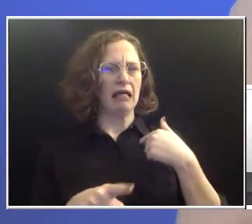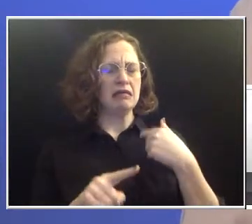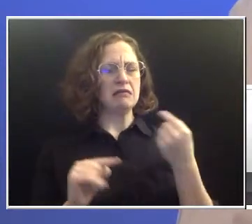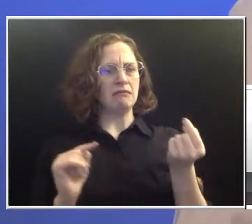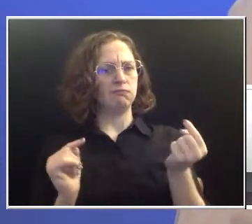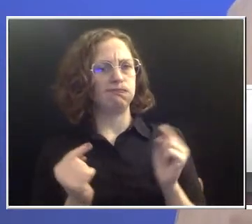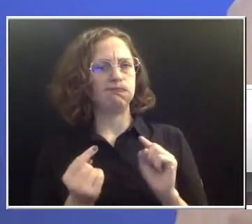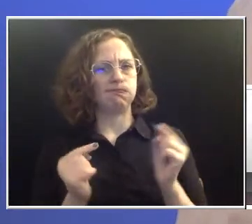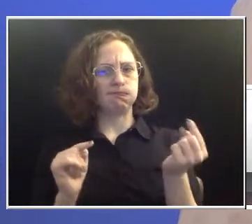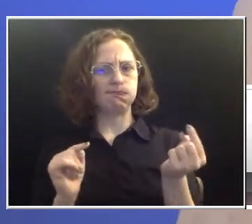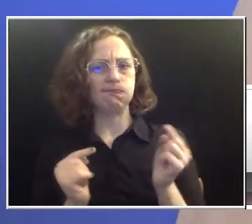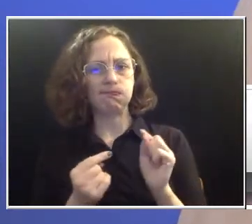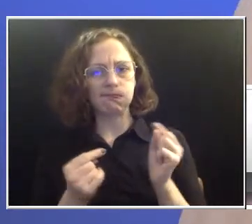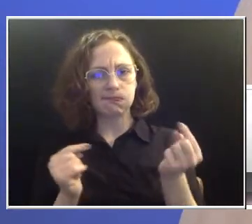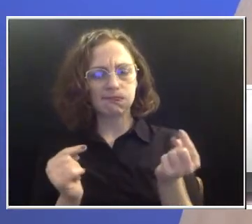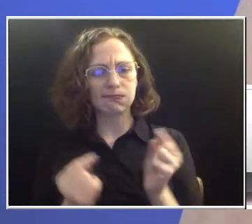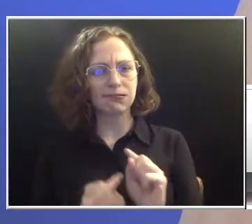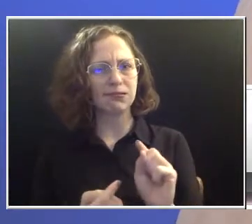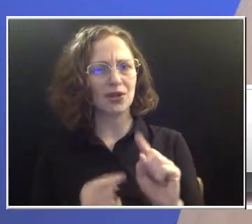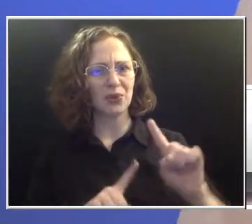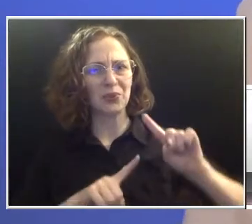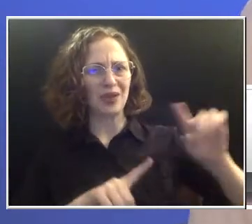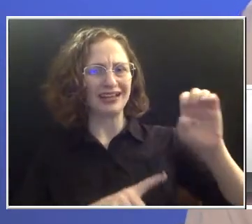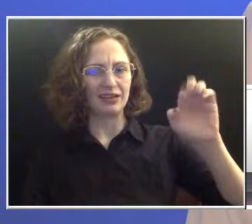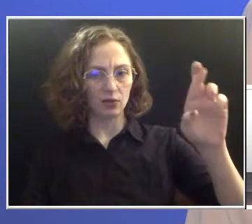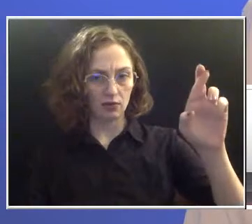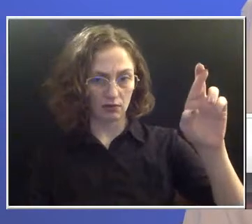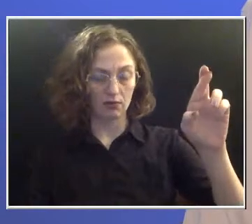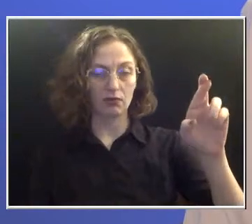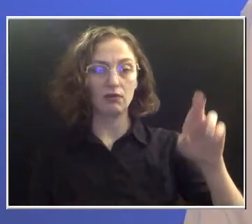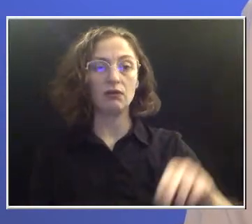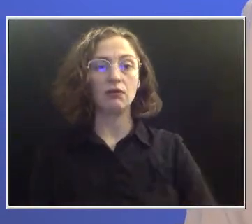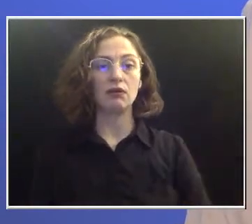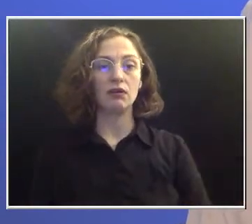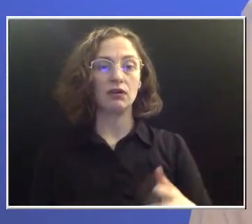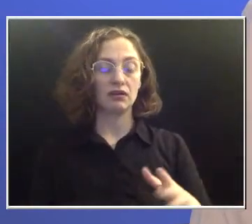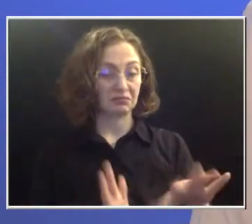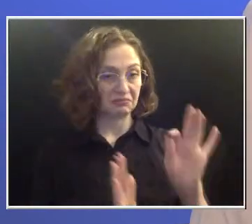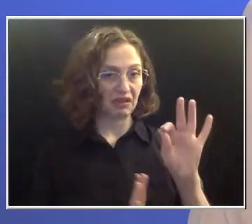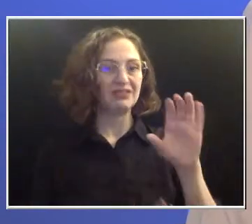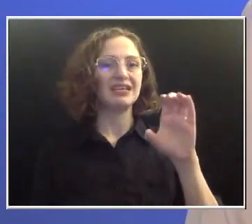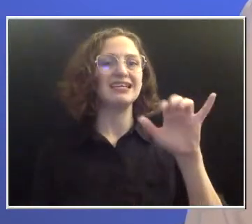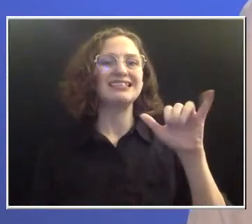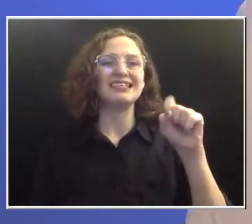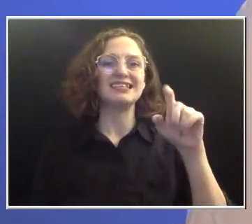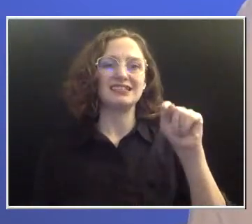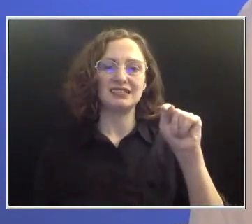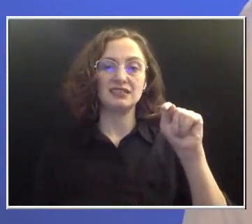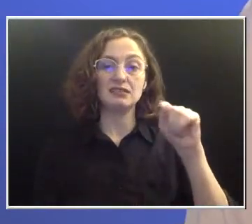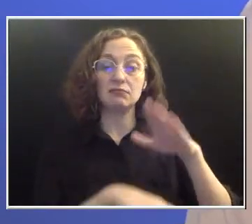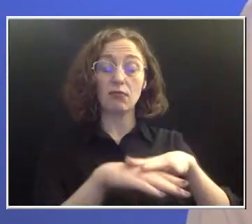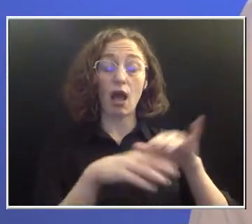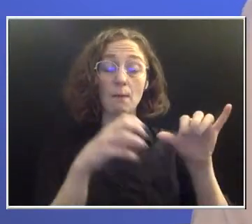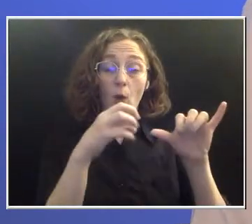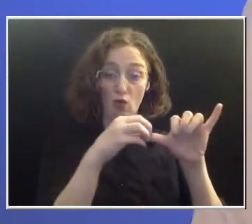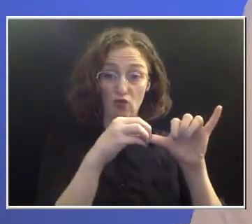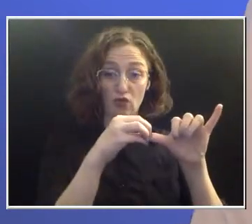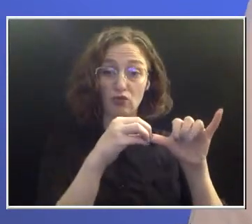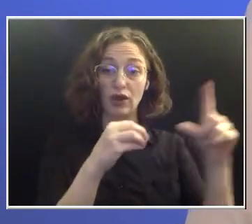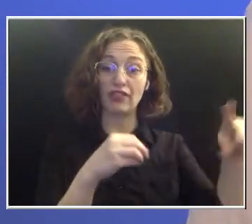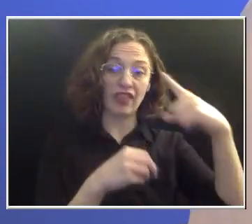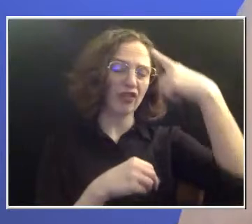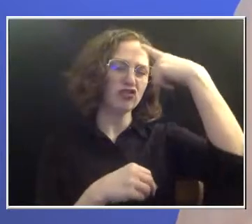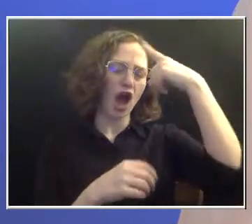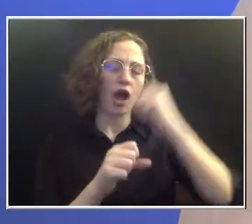ER, and I had a cyst on my ovary that they thought had burst, and that was causing my pain.